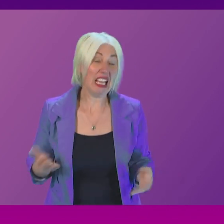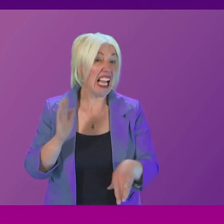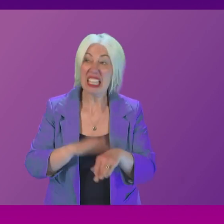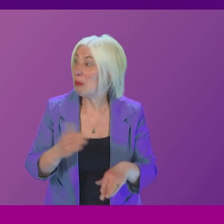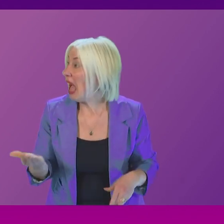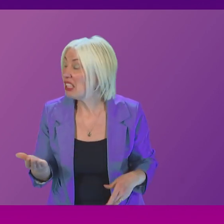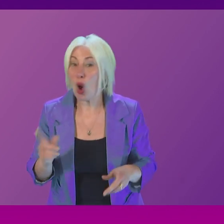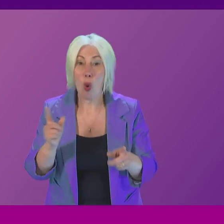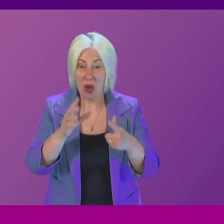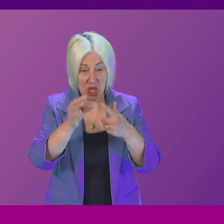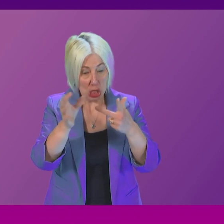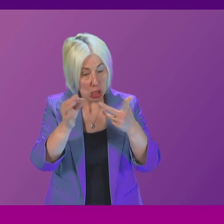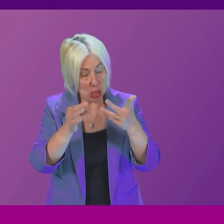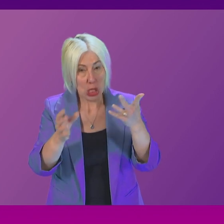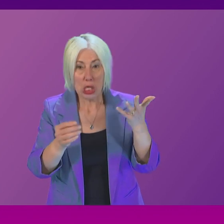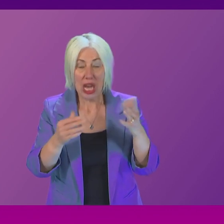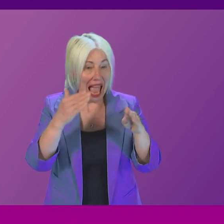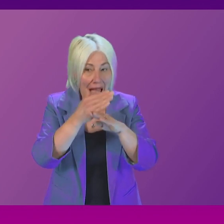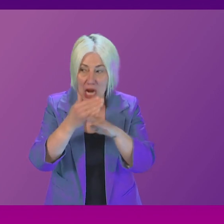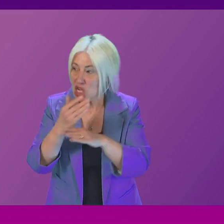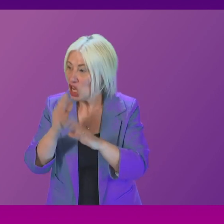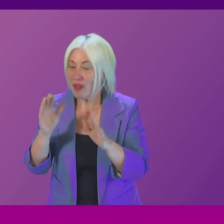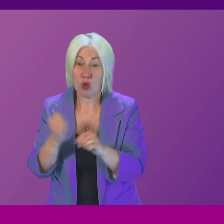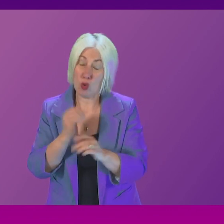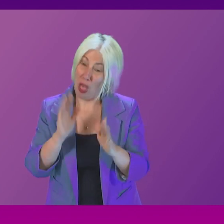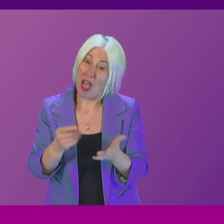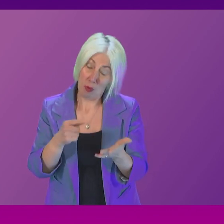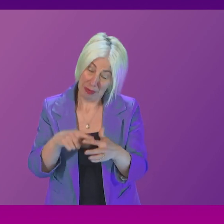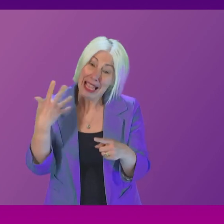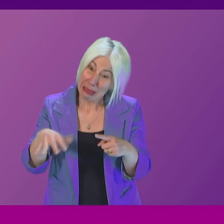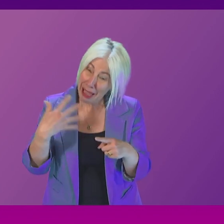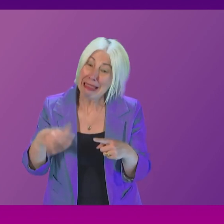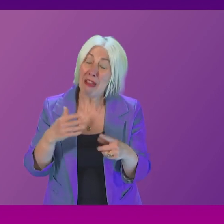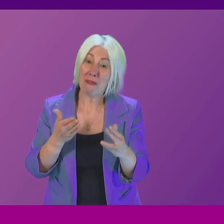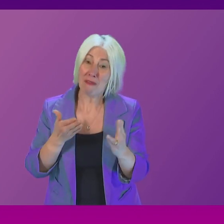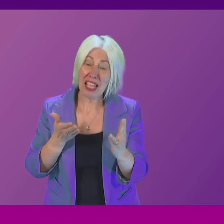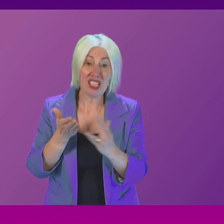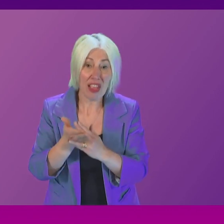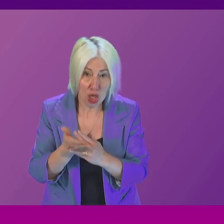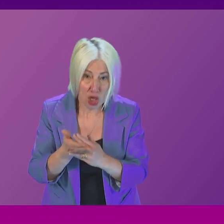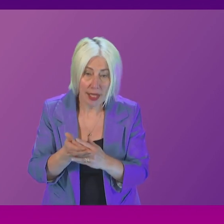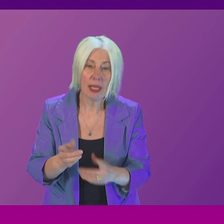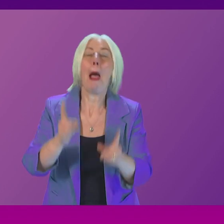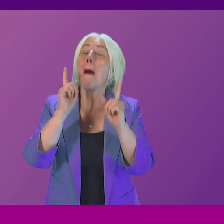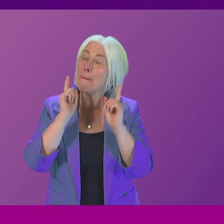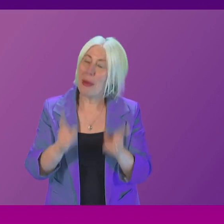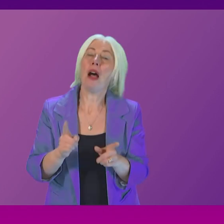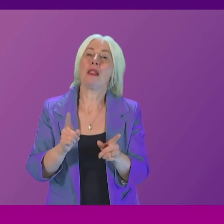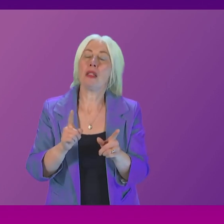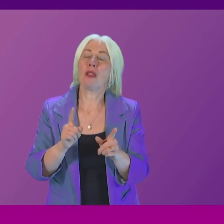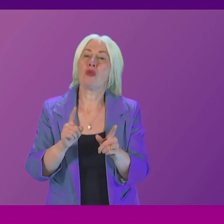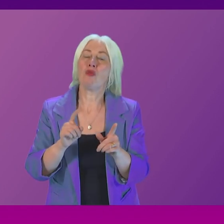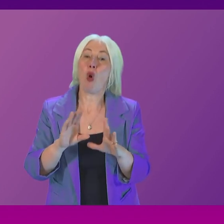which element of action that needs to be taken, these are costly interventions, but ones that will undoubtedly